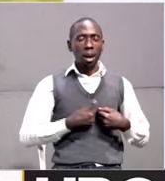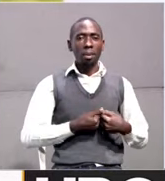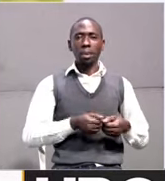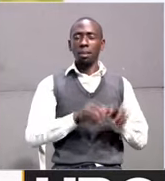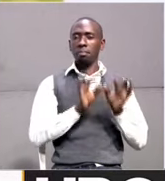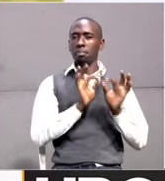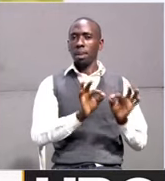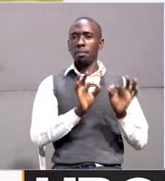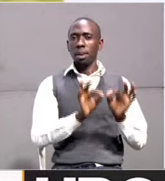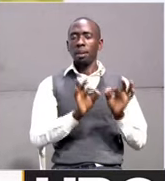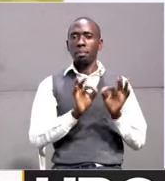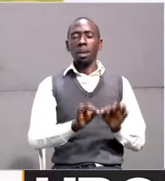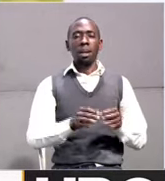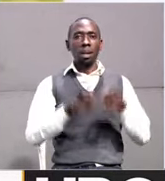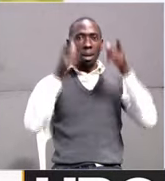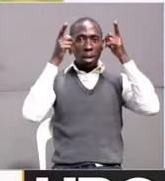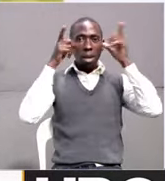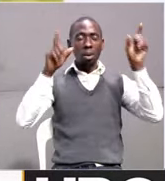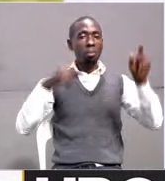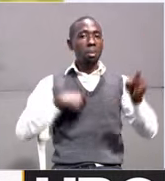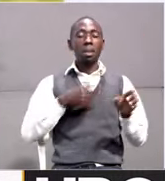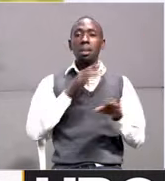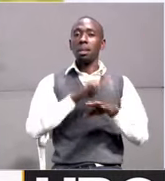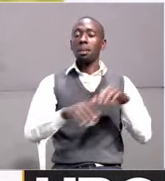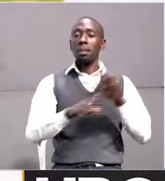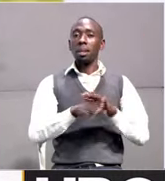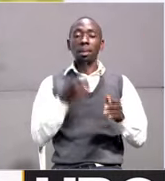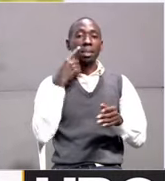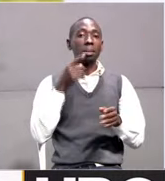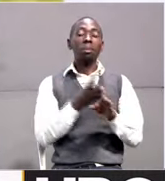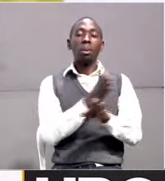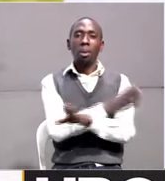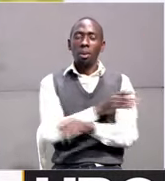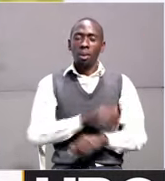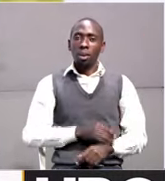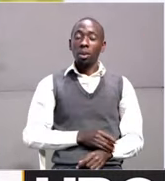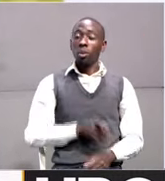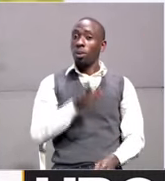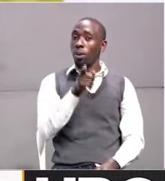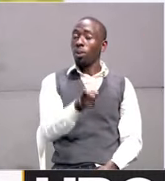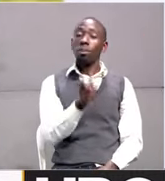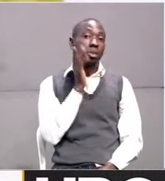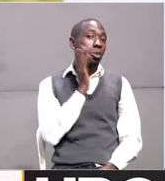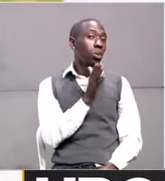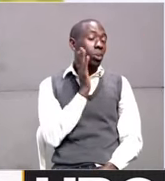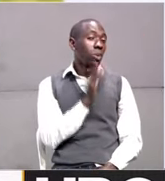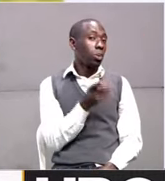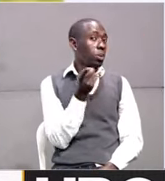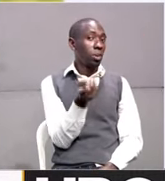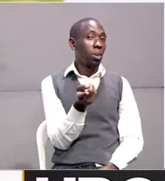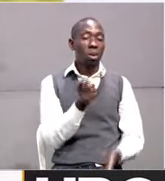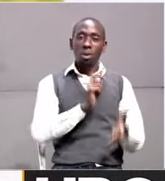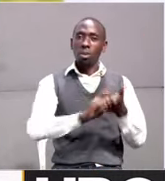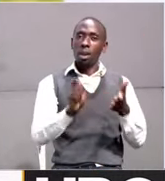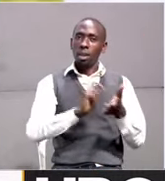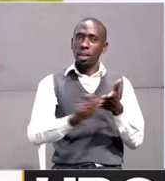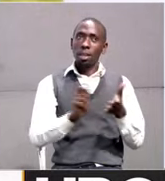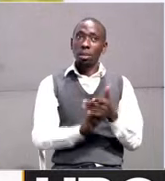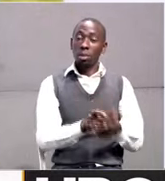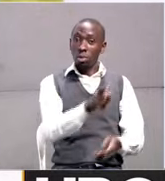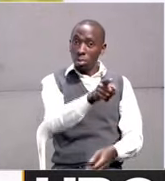of cattle I had never seen before." This is a white man writing about you